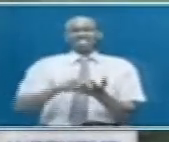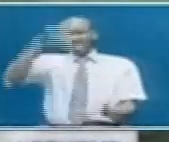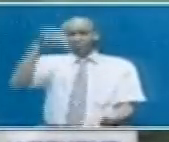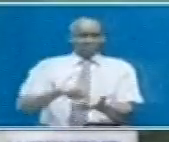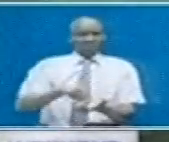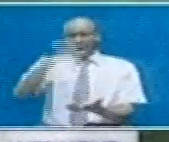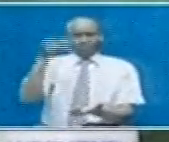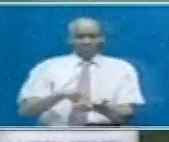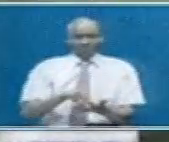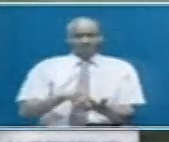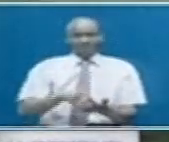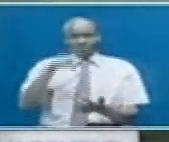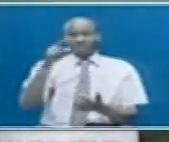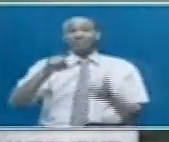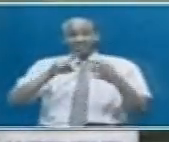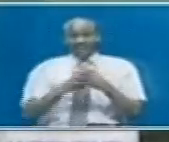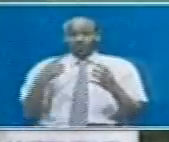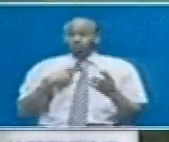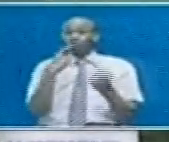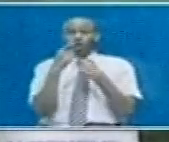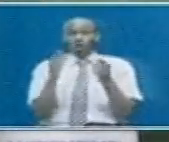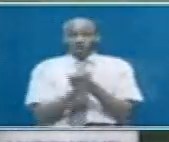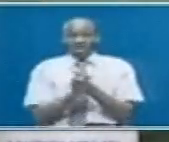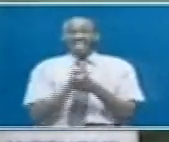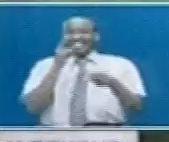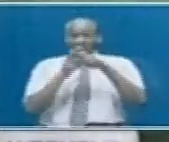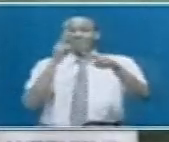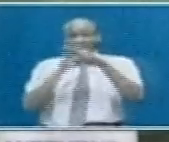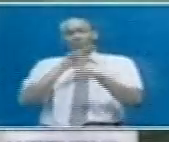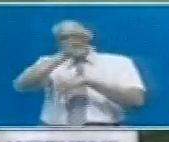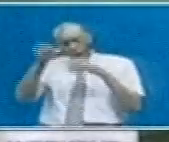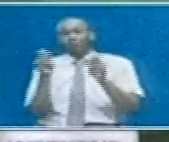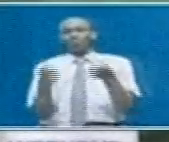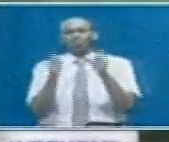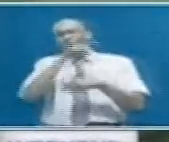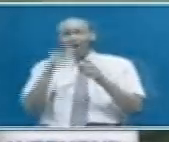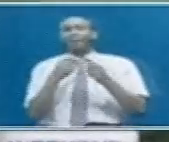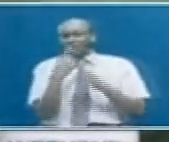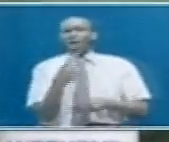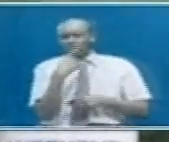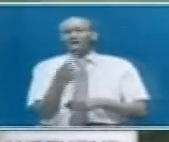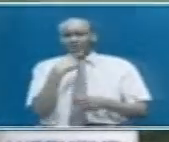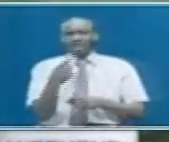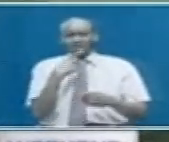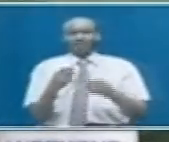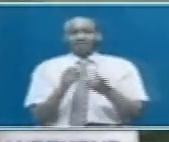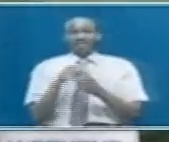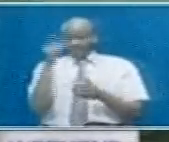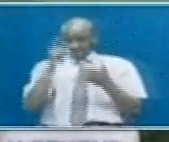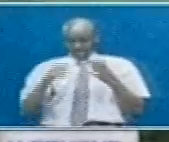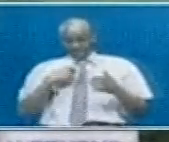chuu alafu akaanza kunena machina ya wachawi wengine. Ndio sasa akaniambia mimi ni